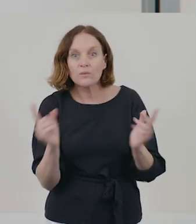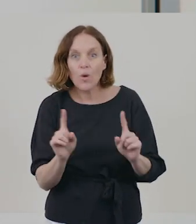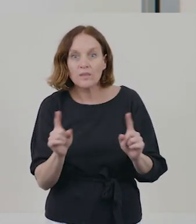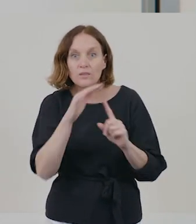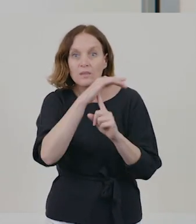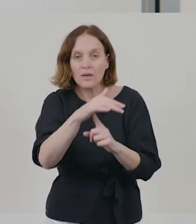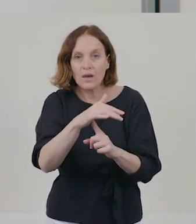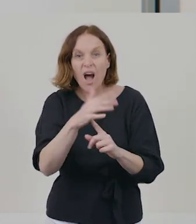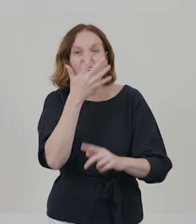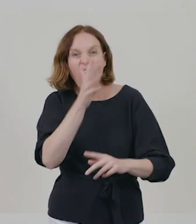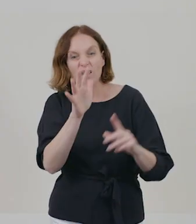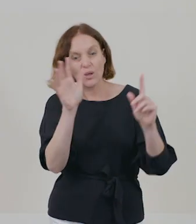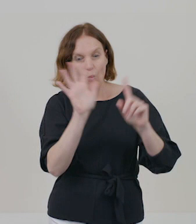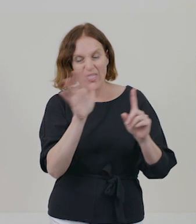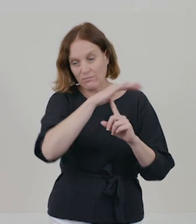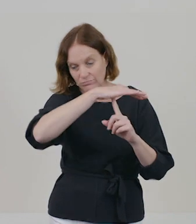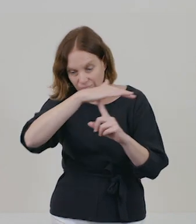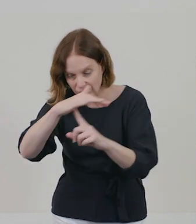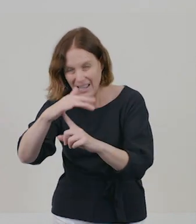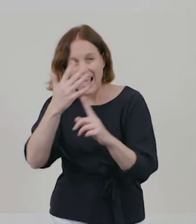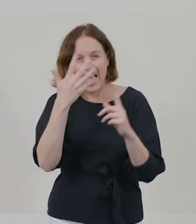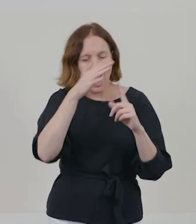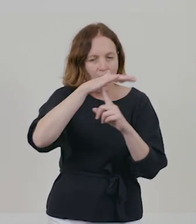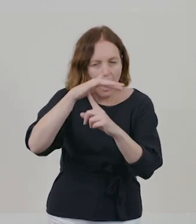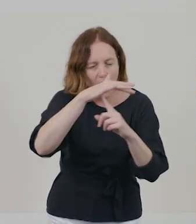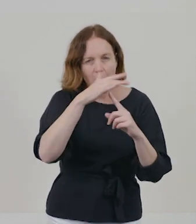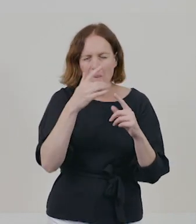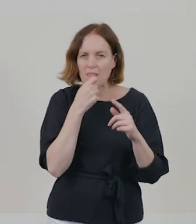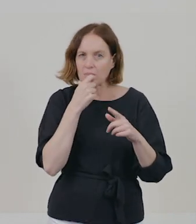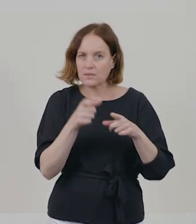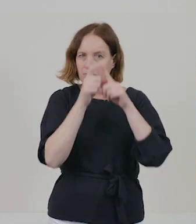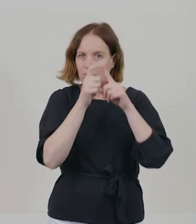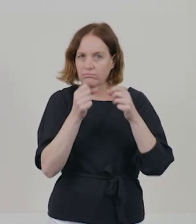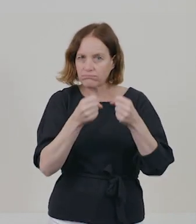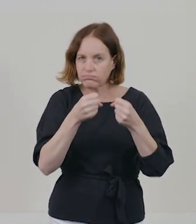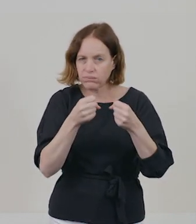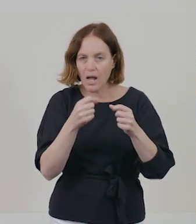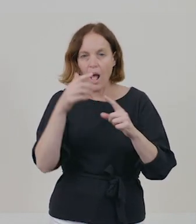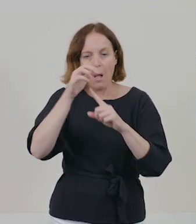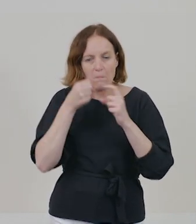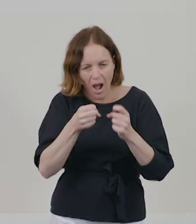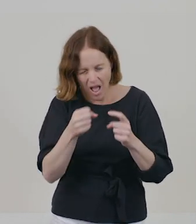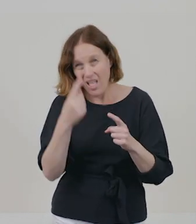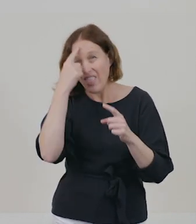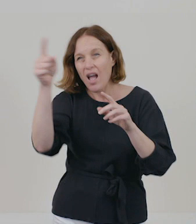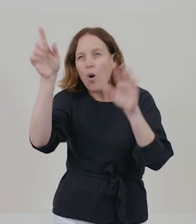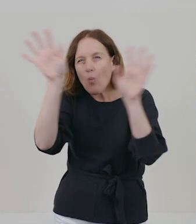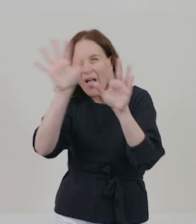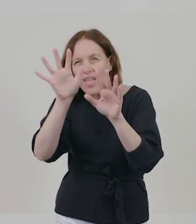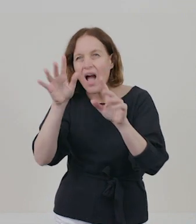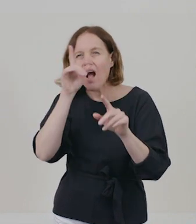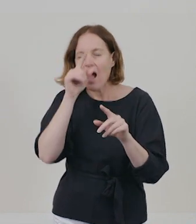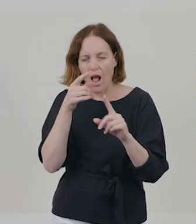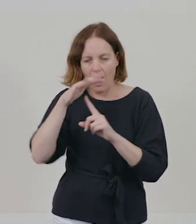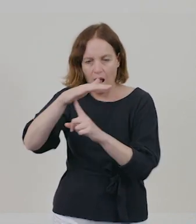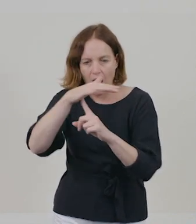rescue helicopter pilot? Hot weather could also affect how the helicopter moves, so the pilot would need to think about how the weather conditions